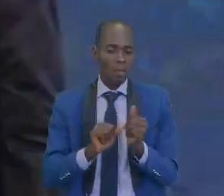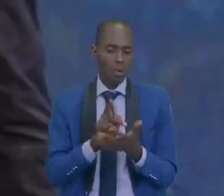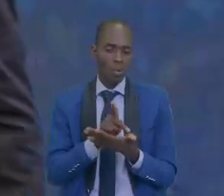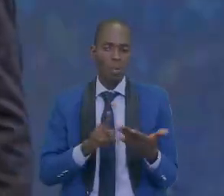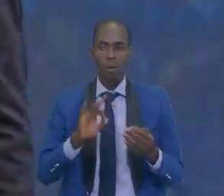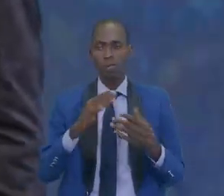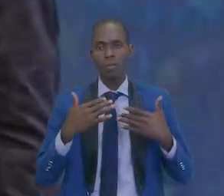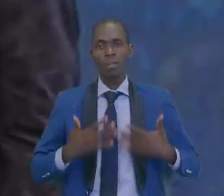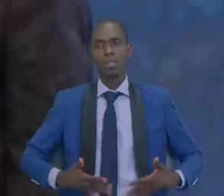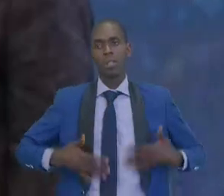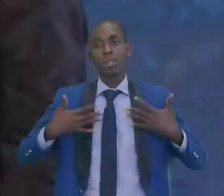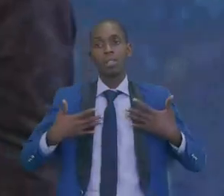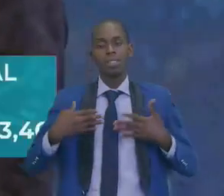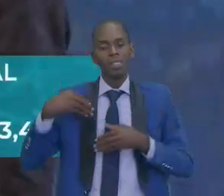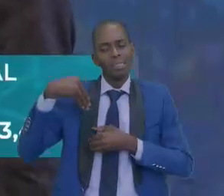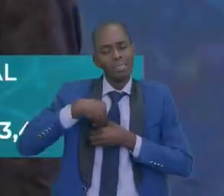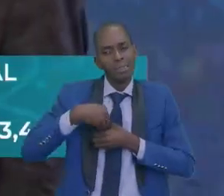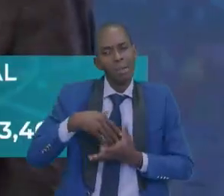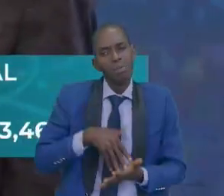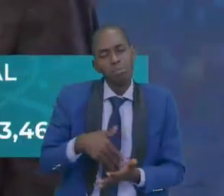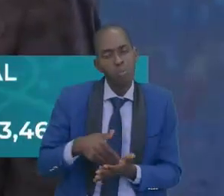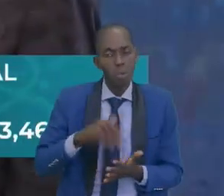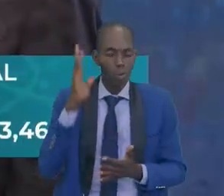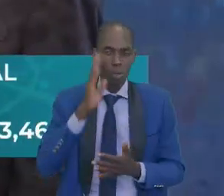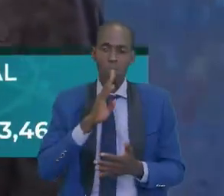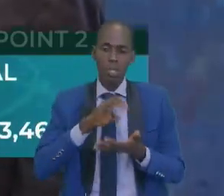The internal weakness in your heart will be taken away.